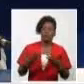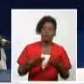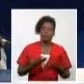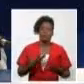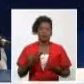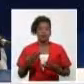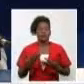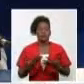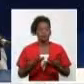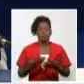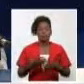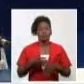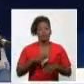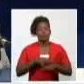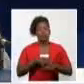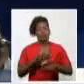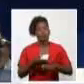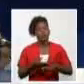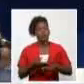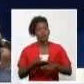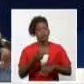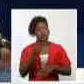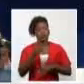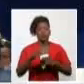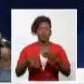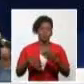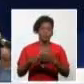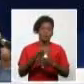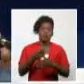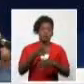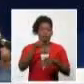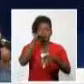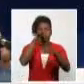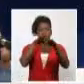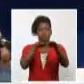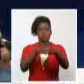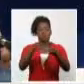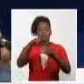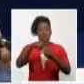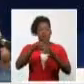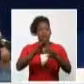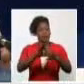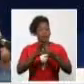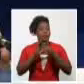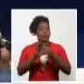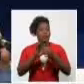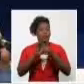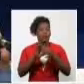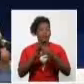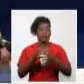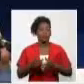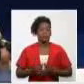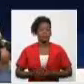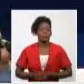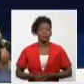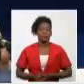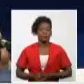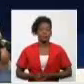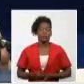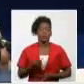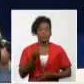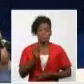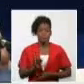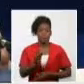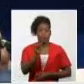pathological history of high blood pressure, ischemic heart disease. He was